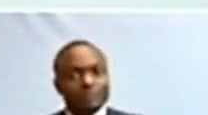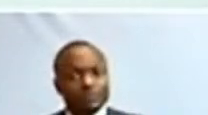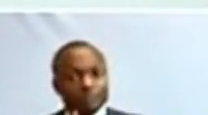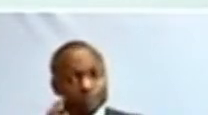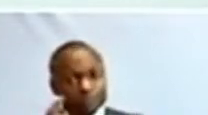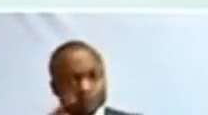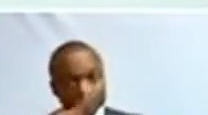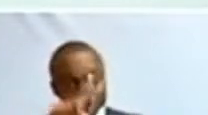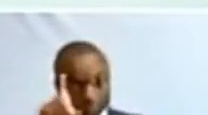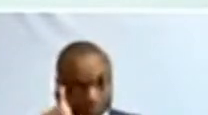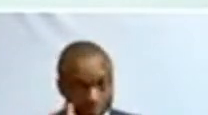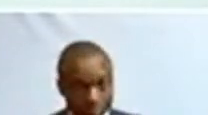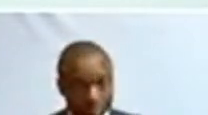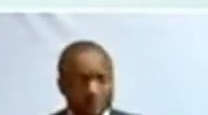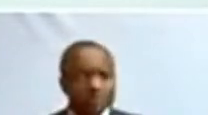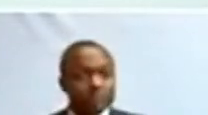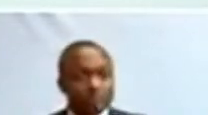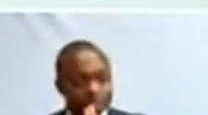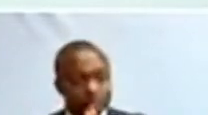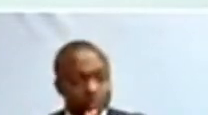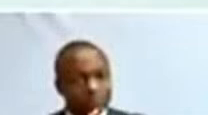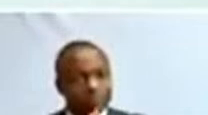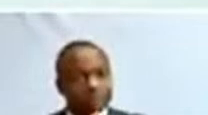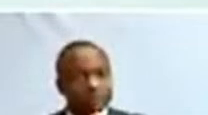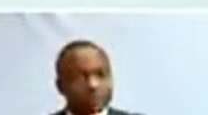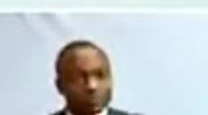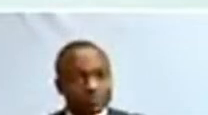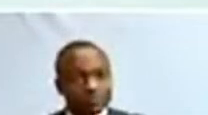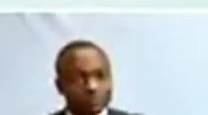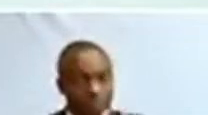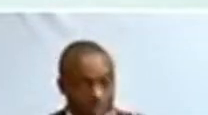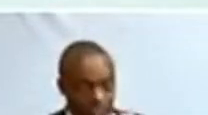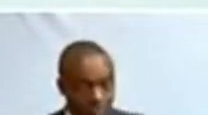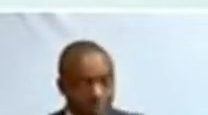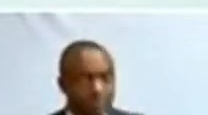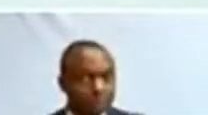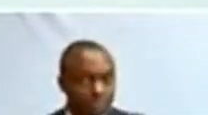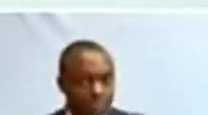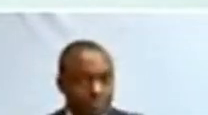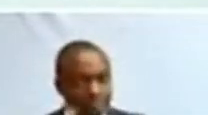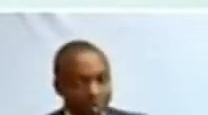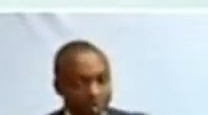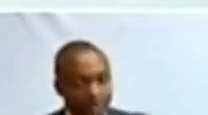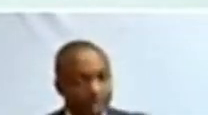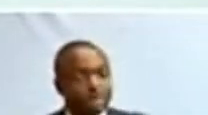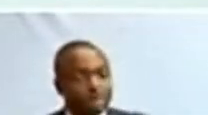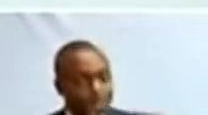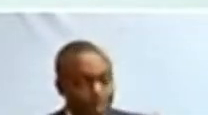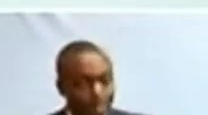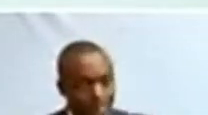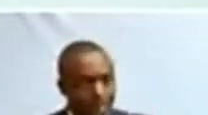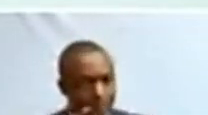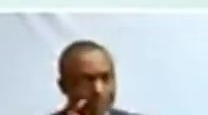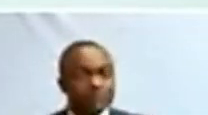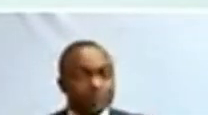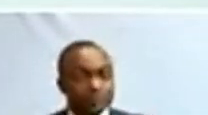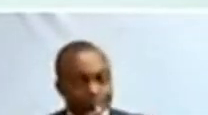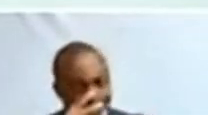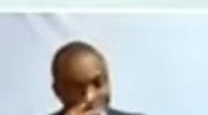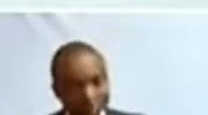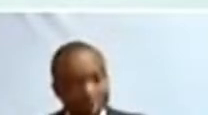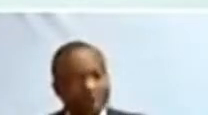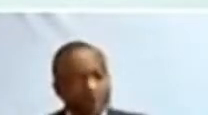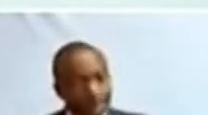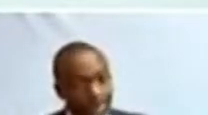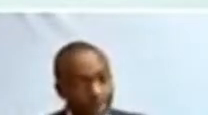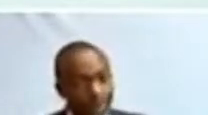first question we asked when you skipped, you had attached a blank page, which you realized you had a blank page. I